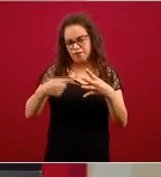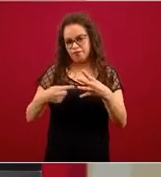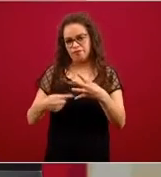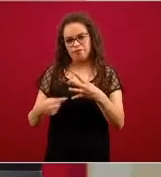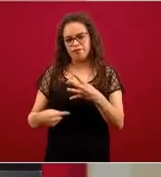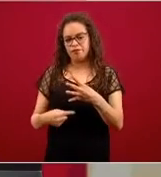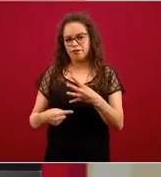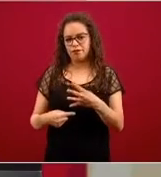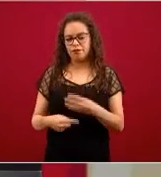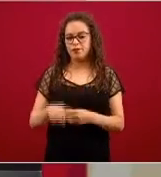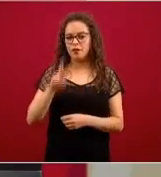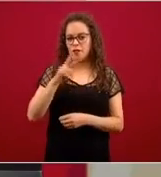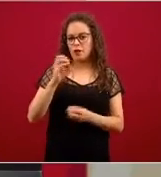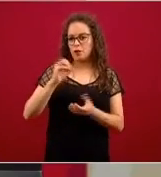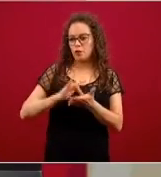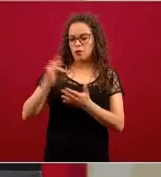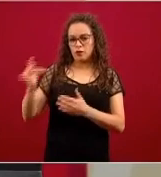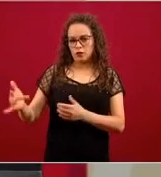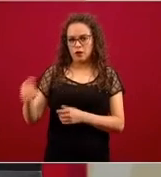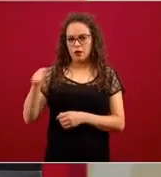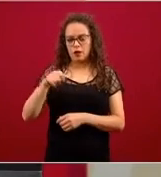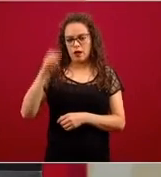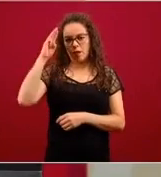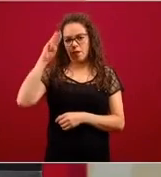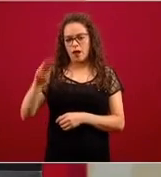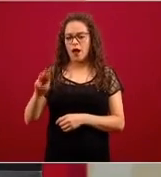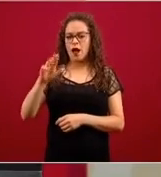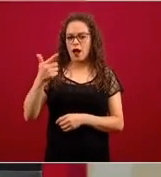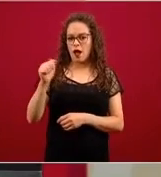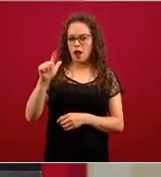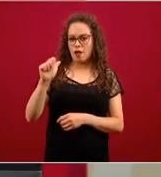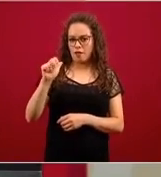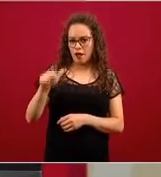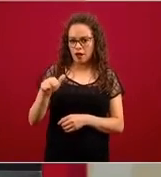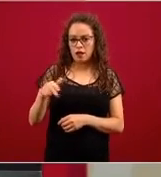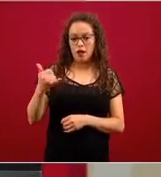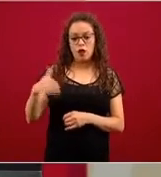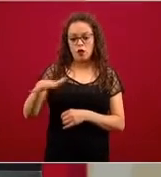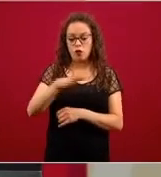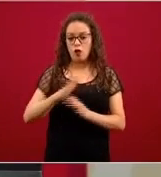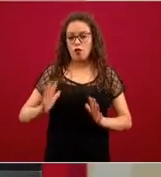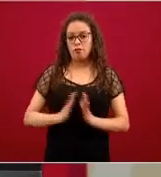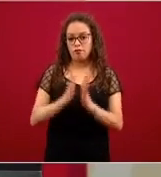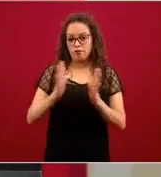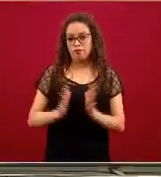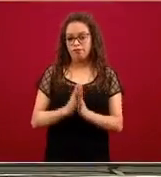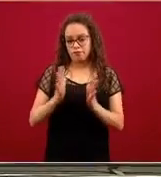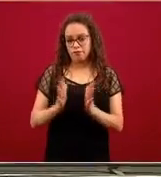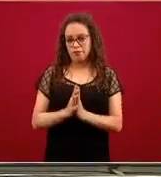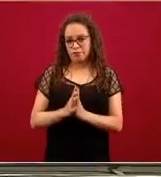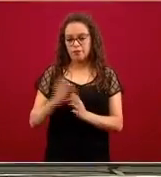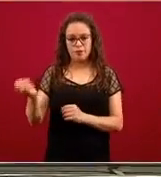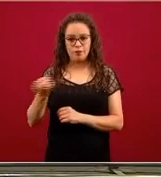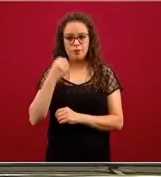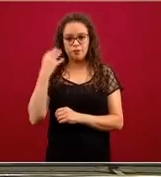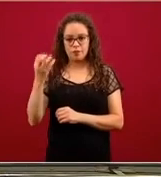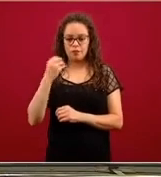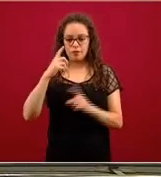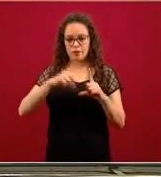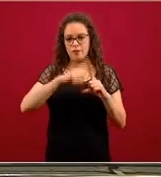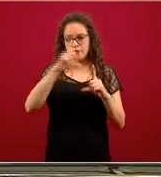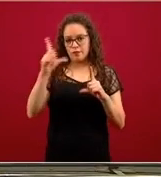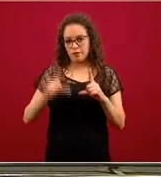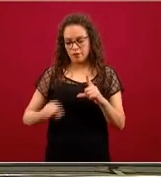the inhabitants of those municipalities. So thank you to Campos Galvan and all the